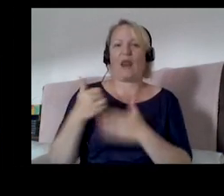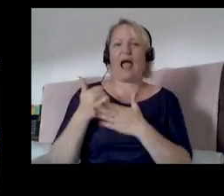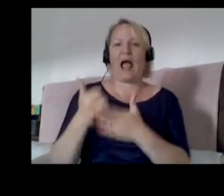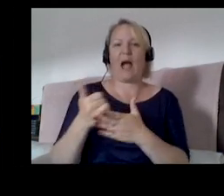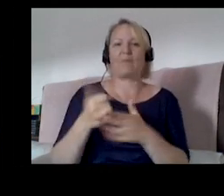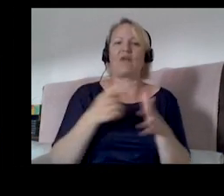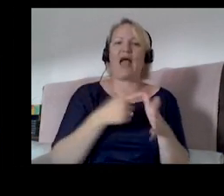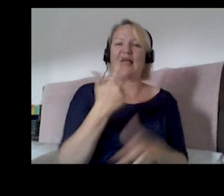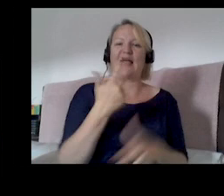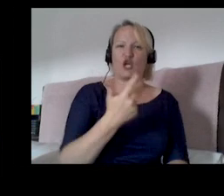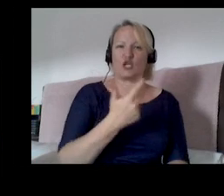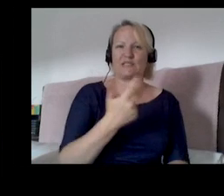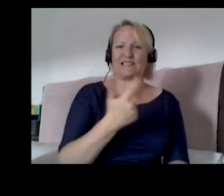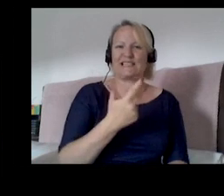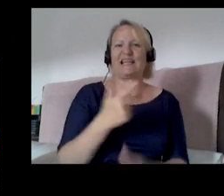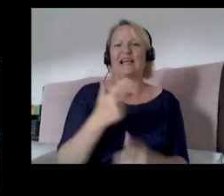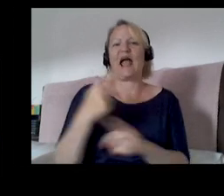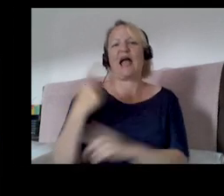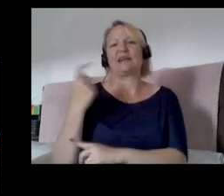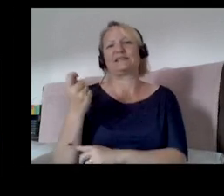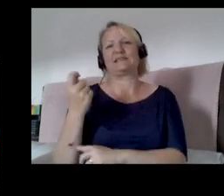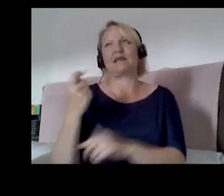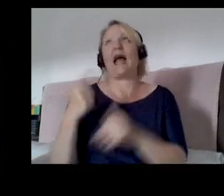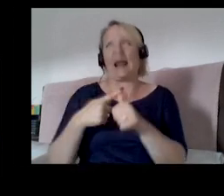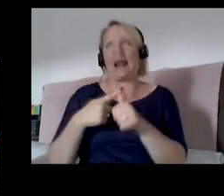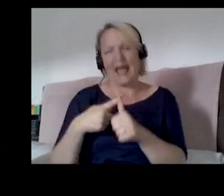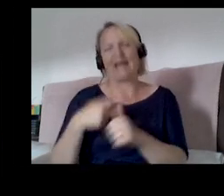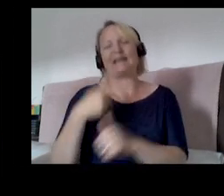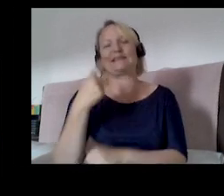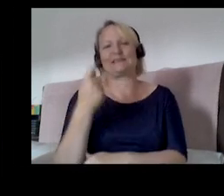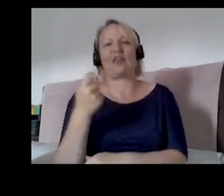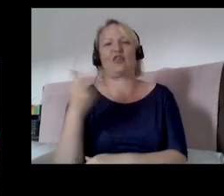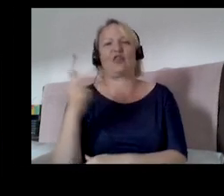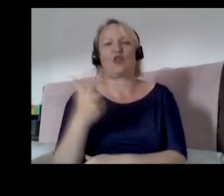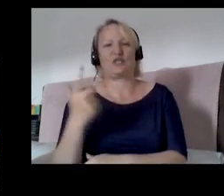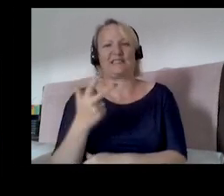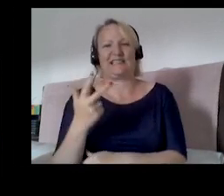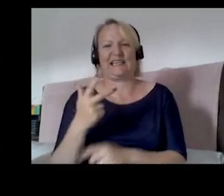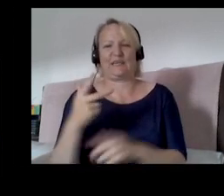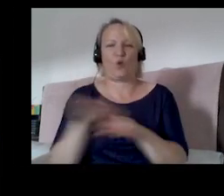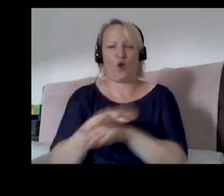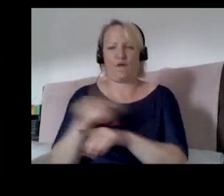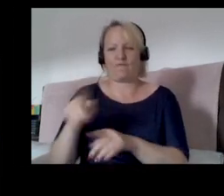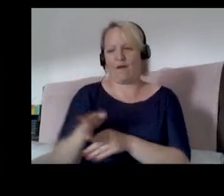compound would support works affecting the slip roads between the A13 and the